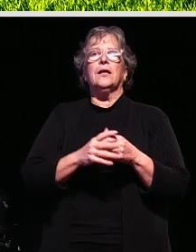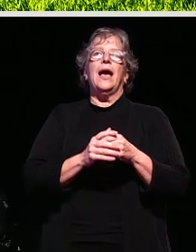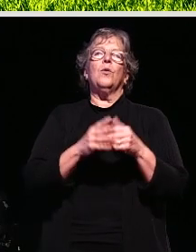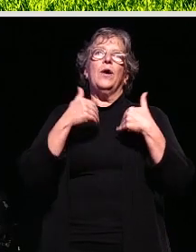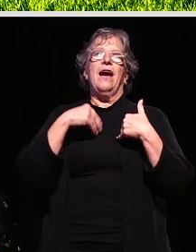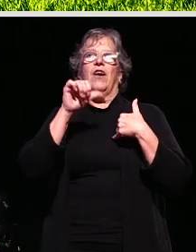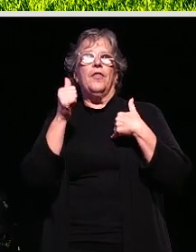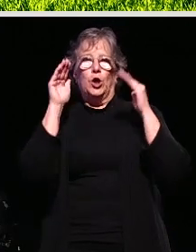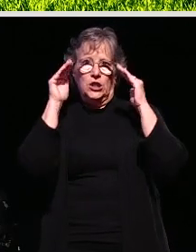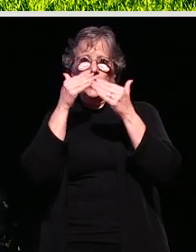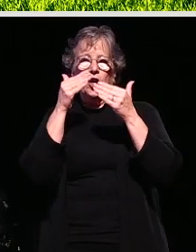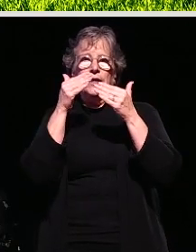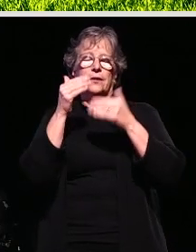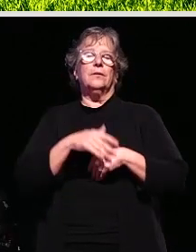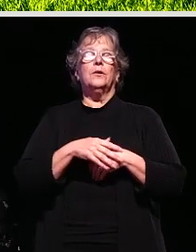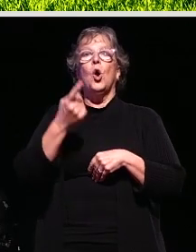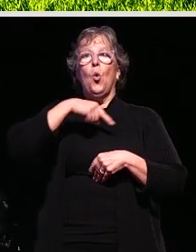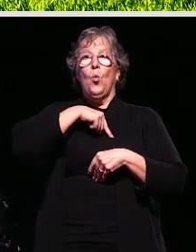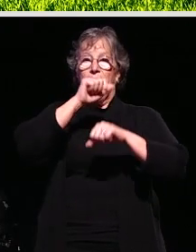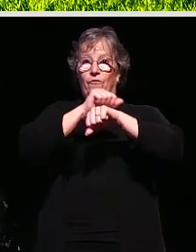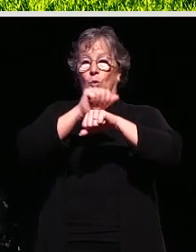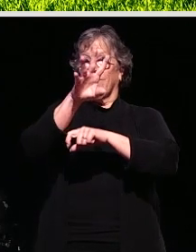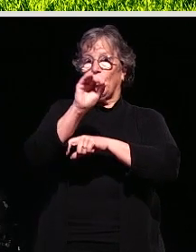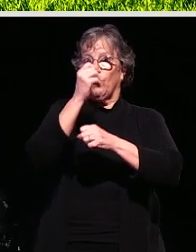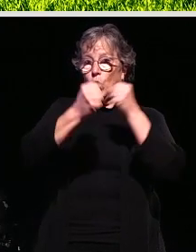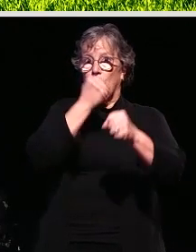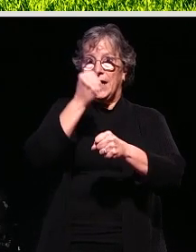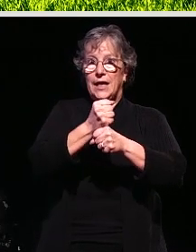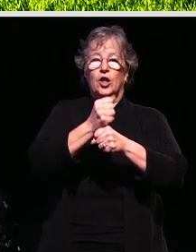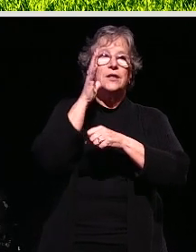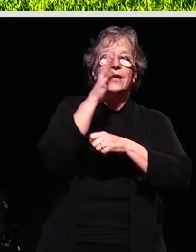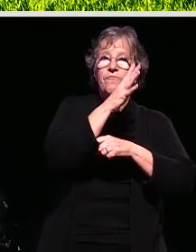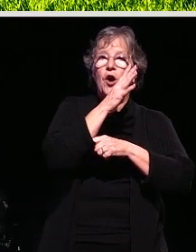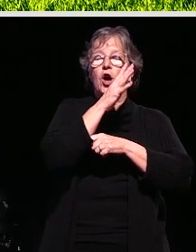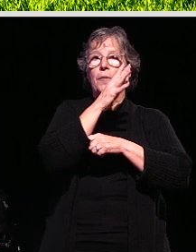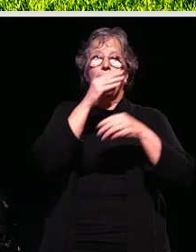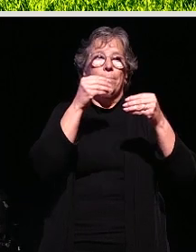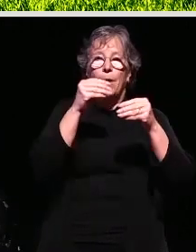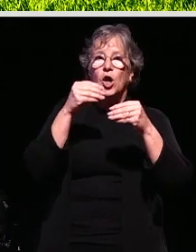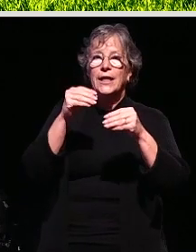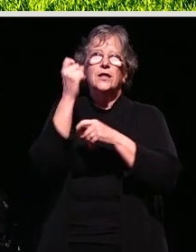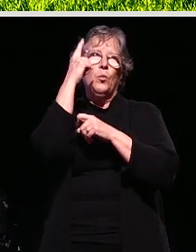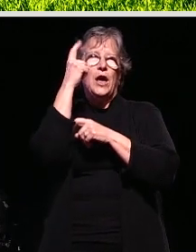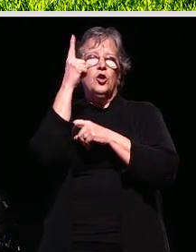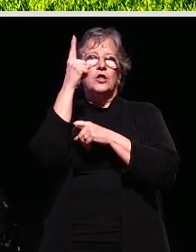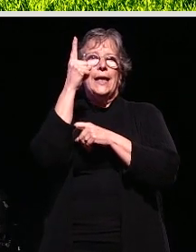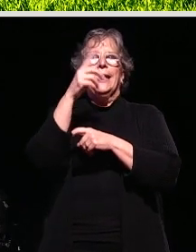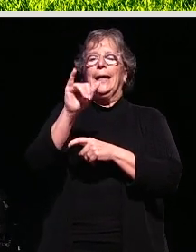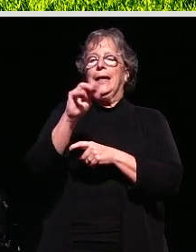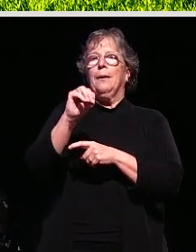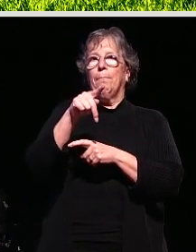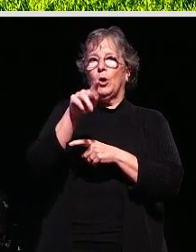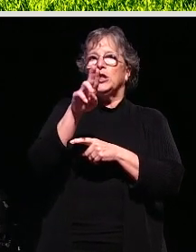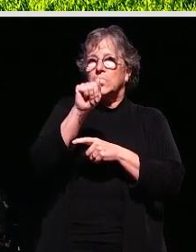My co-founder and I have spent close to 40 years working across agricultural markets. We understand both inputs, production, and the